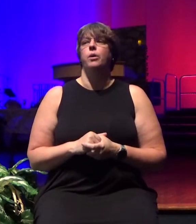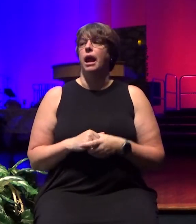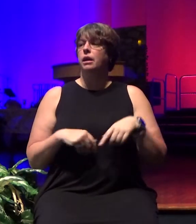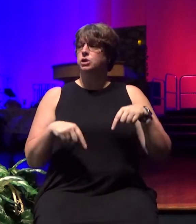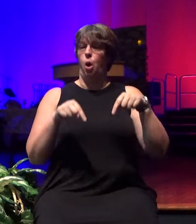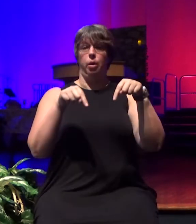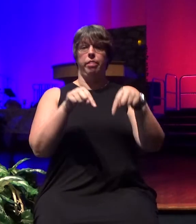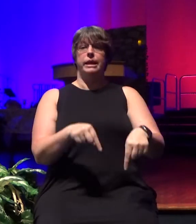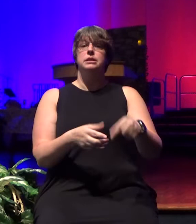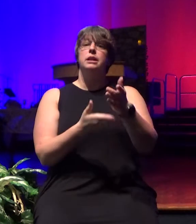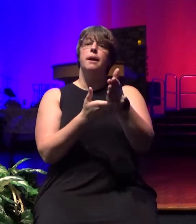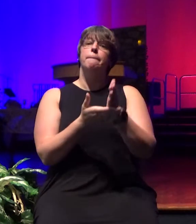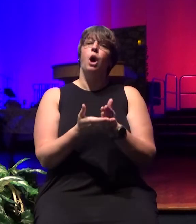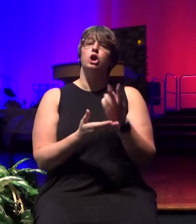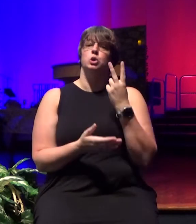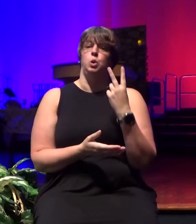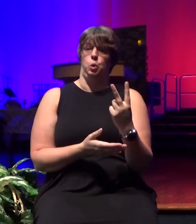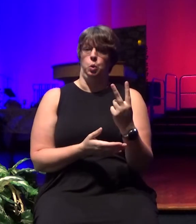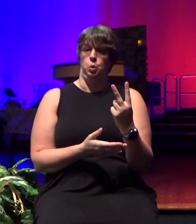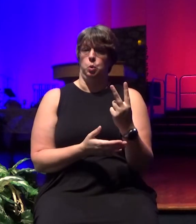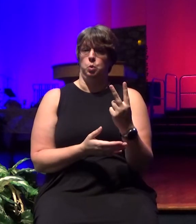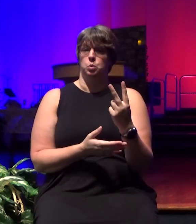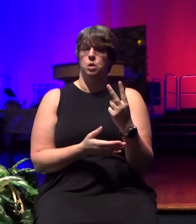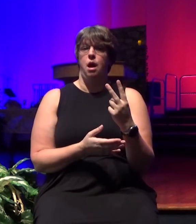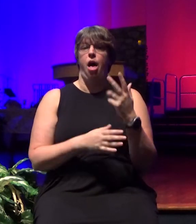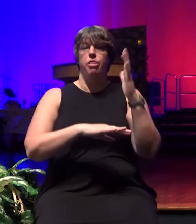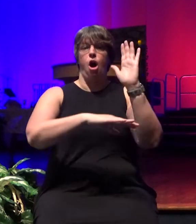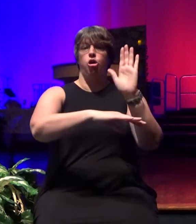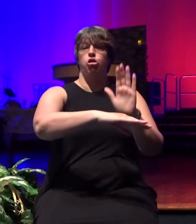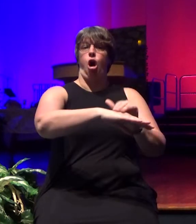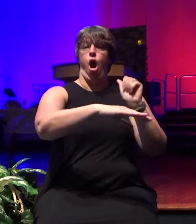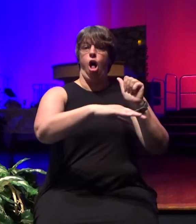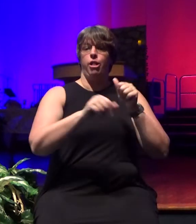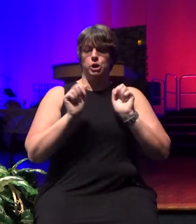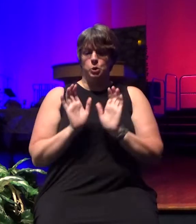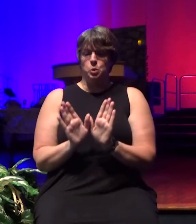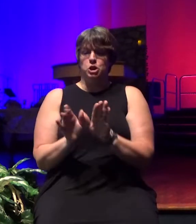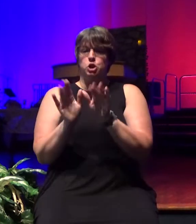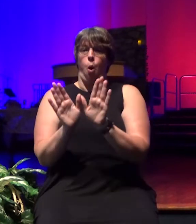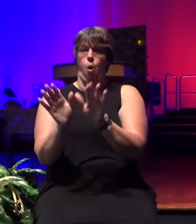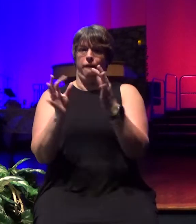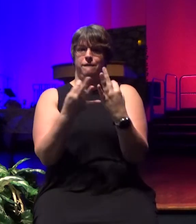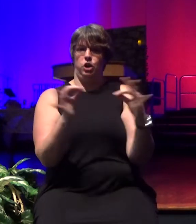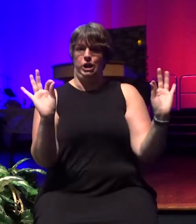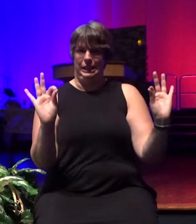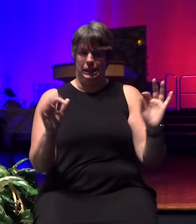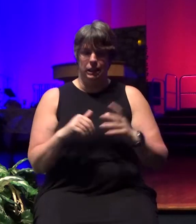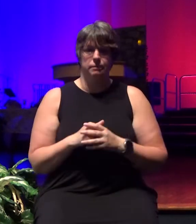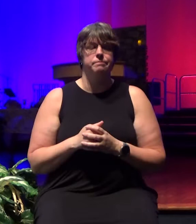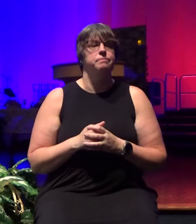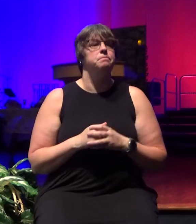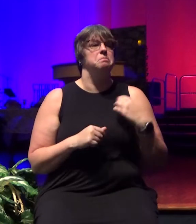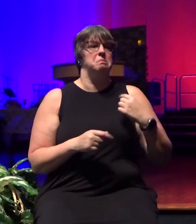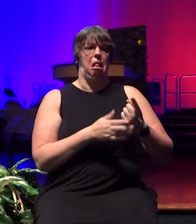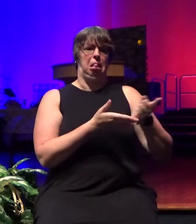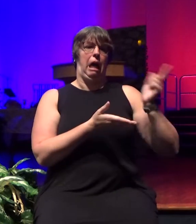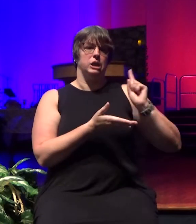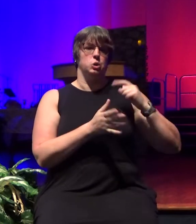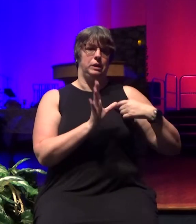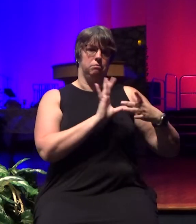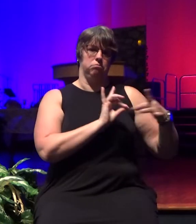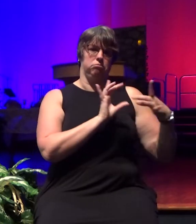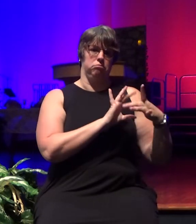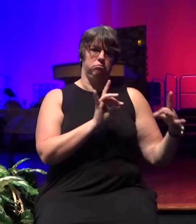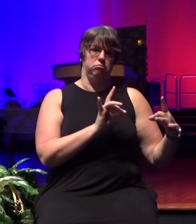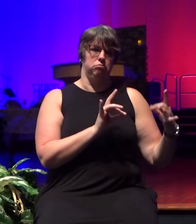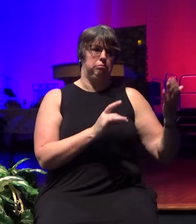call to soar free. And I recounted last week of a recollection of a time in the early 80s where some friends